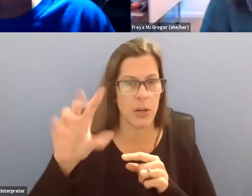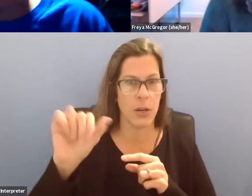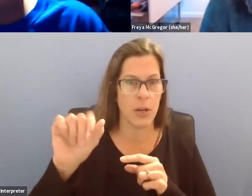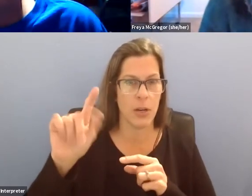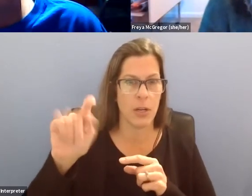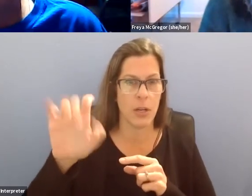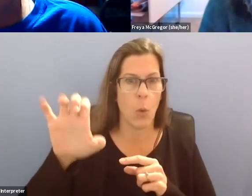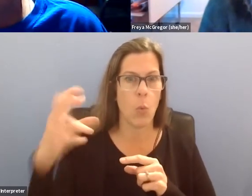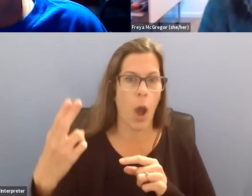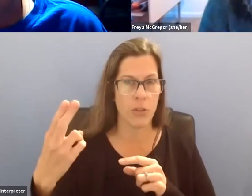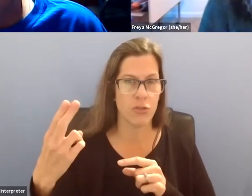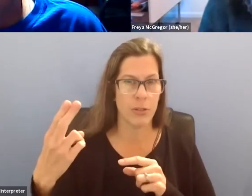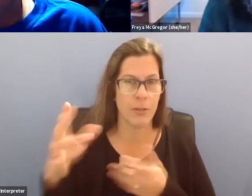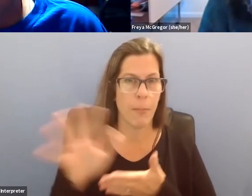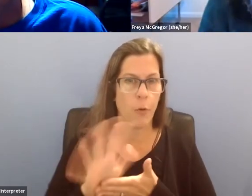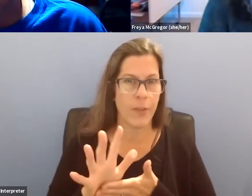Sure. Um,